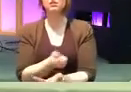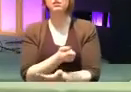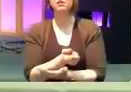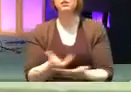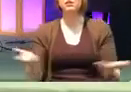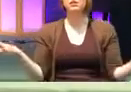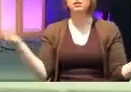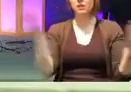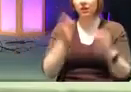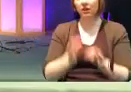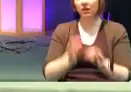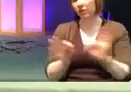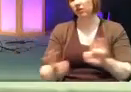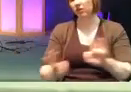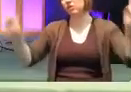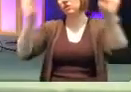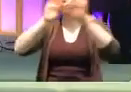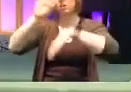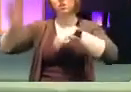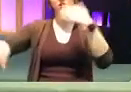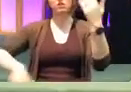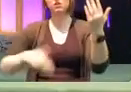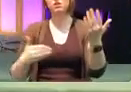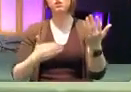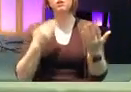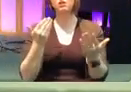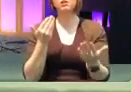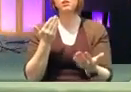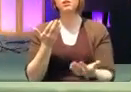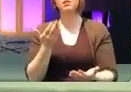all. You are worthy of it all.